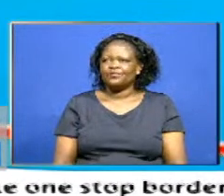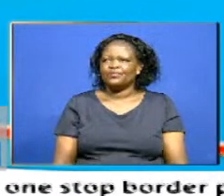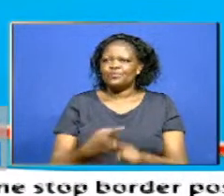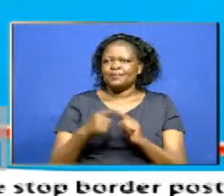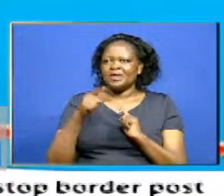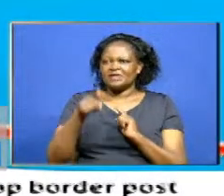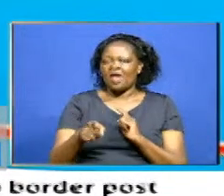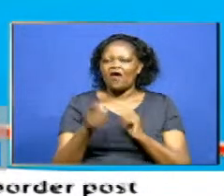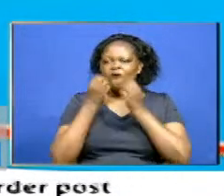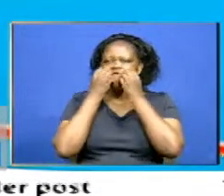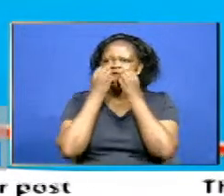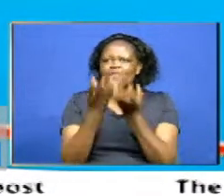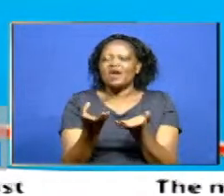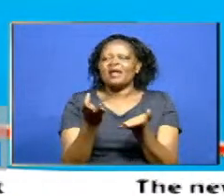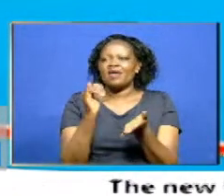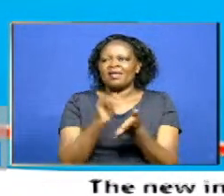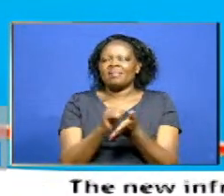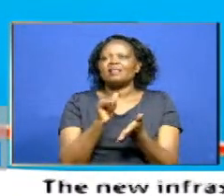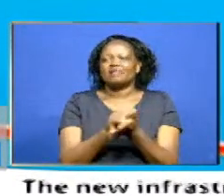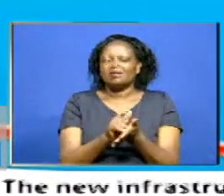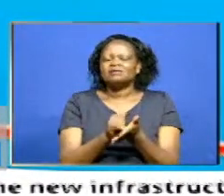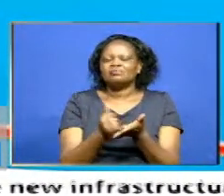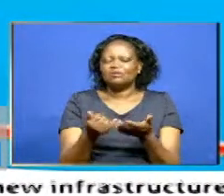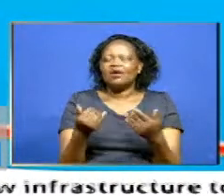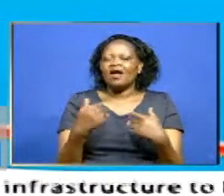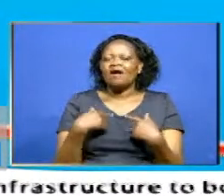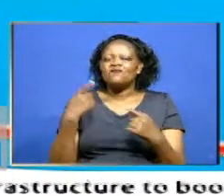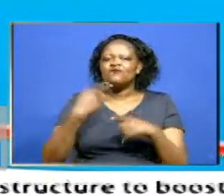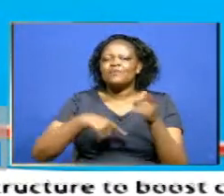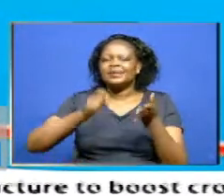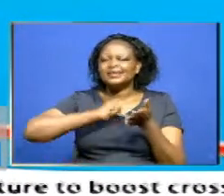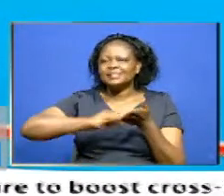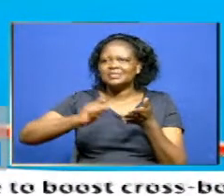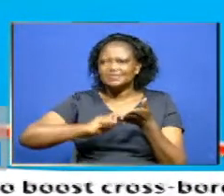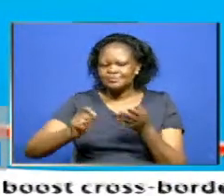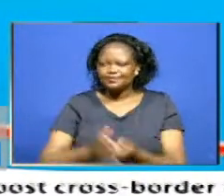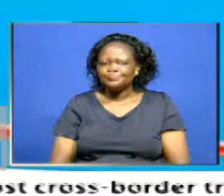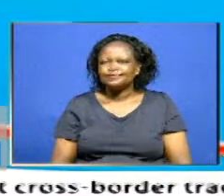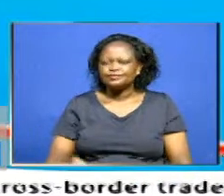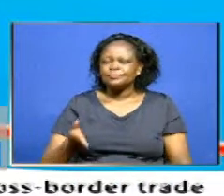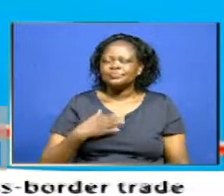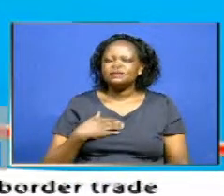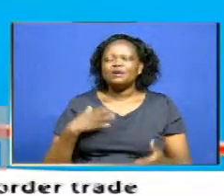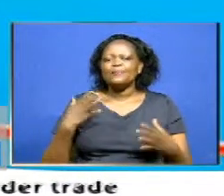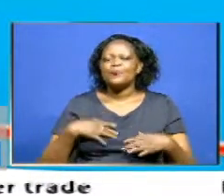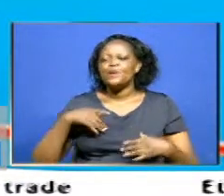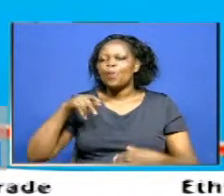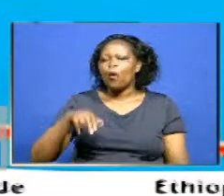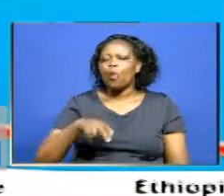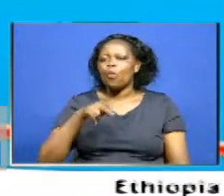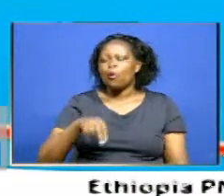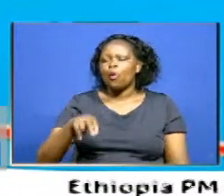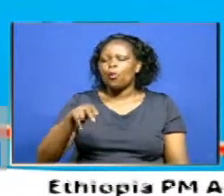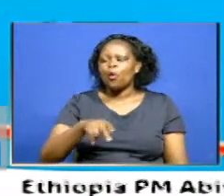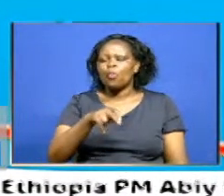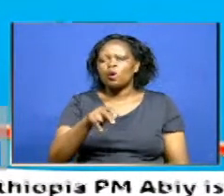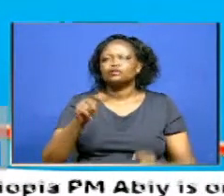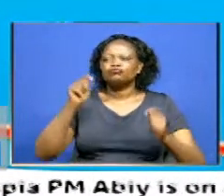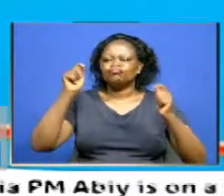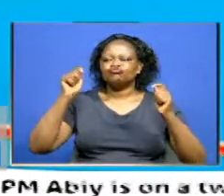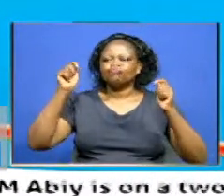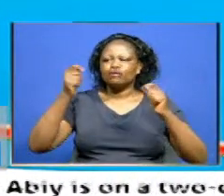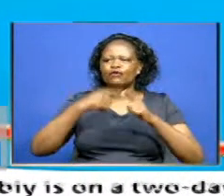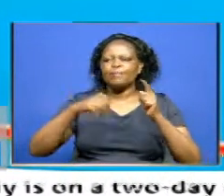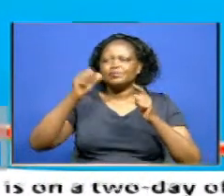the information that we'll be finding out from the Secretariat. They'll be having a procession on State House